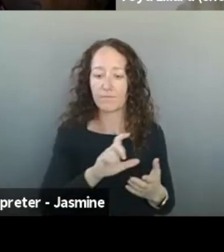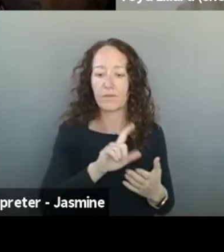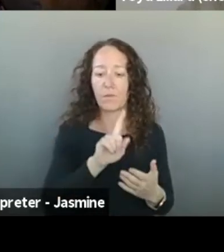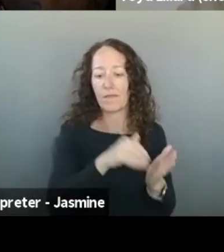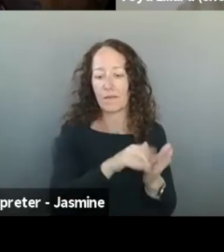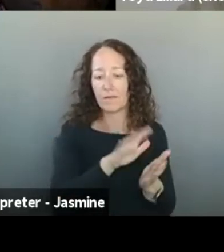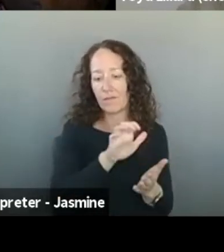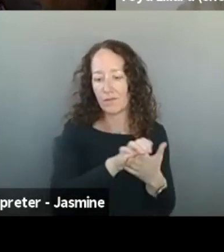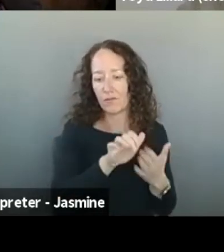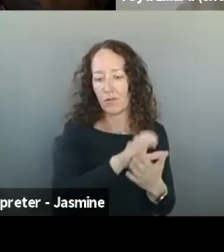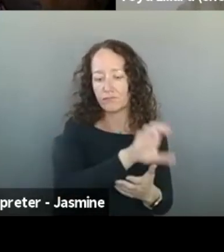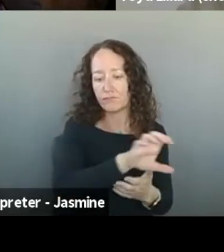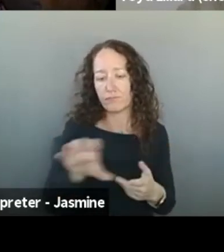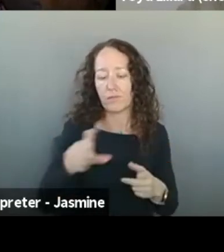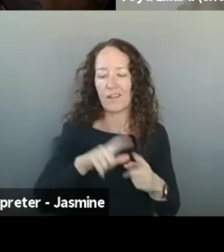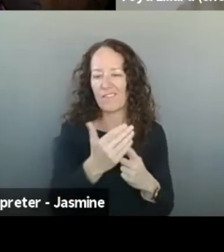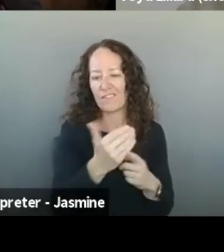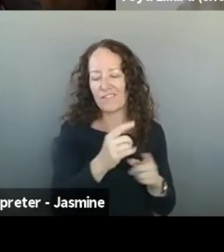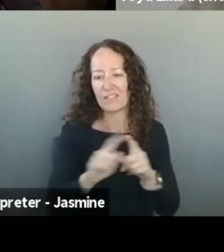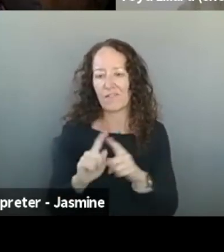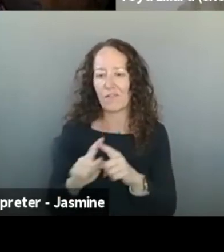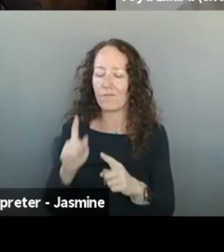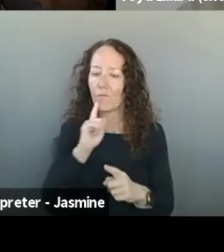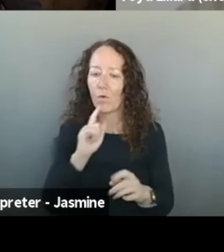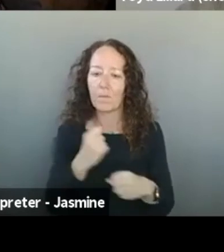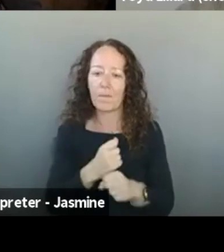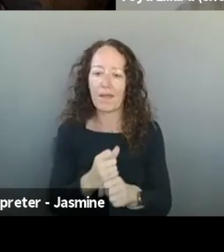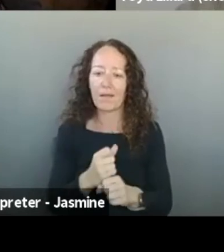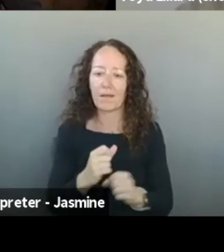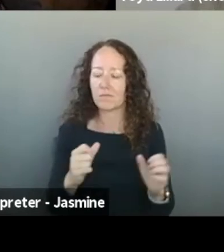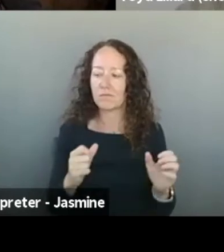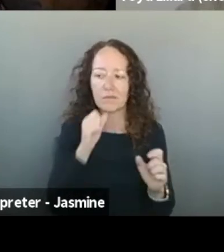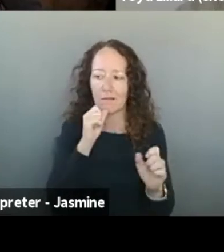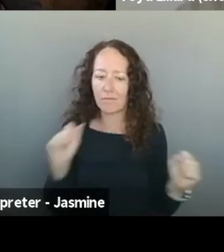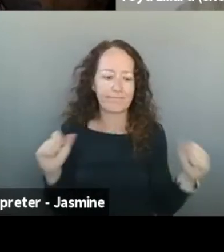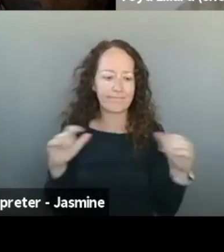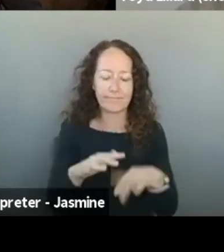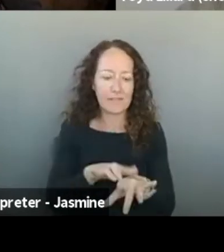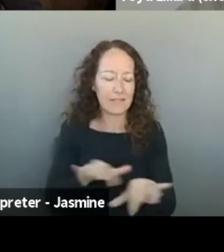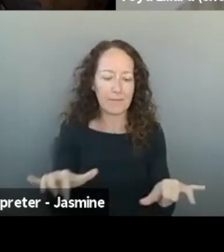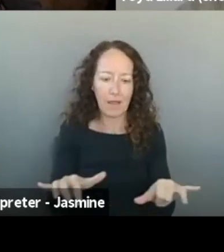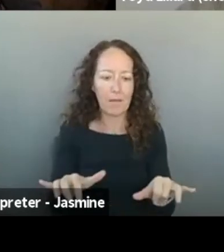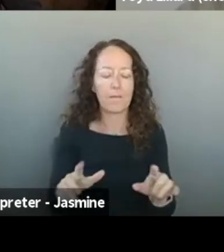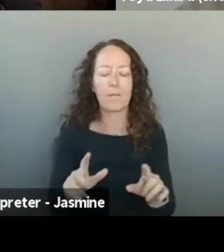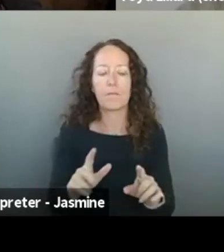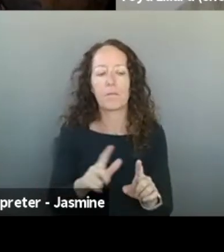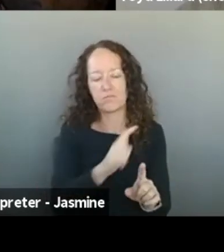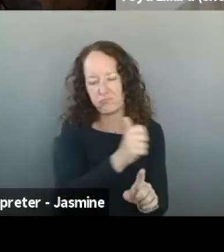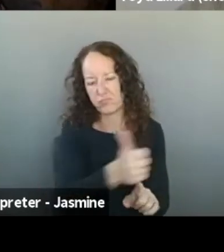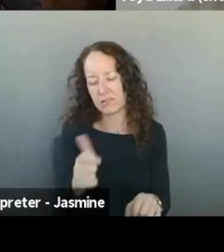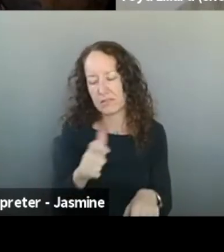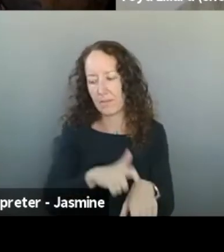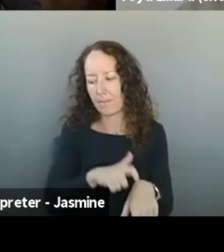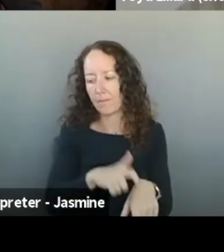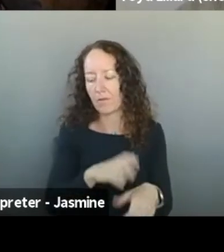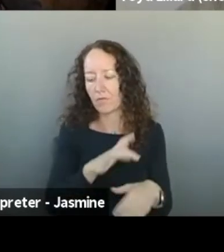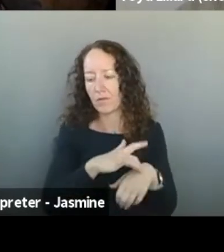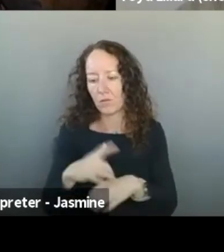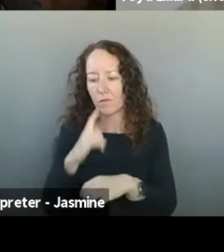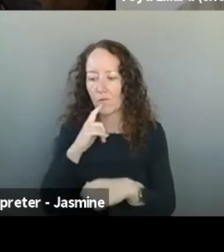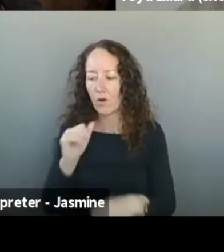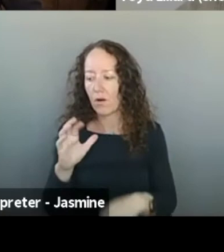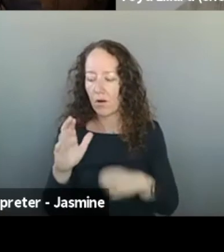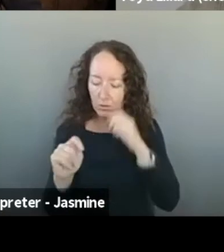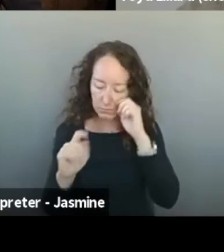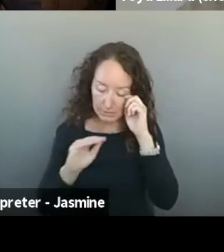learning resources for distribution in community settings. So if you'd like more information on that and to apply, you can visit the link